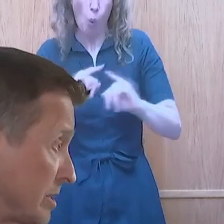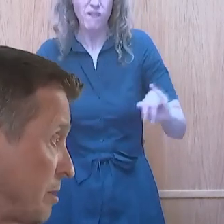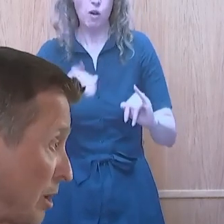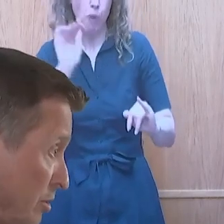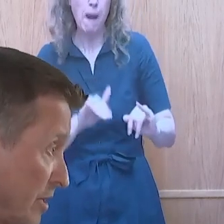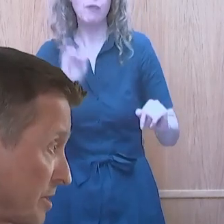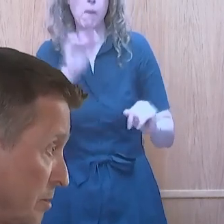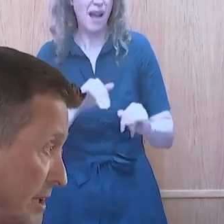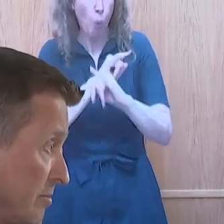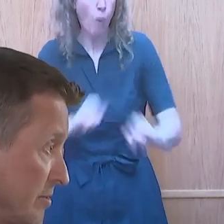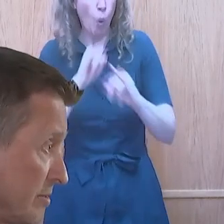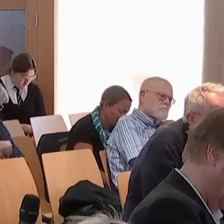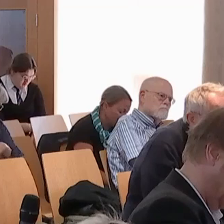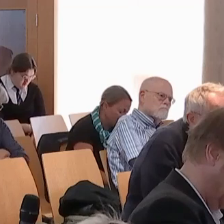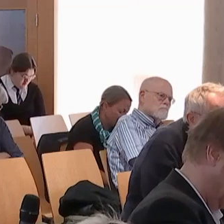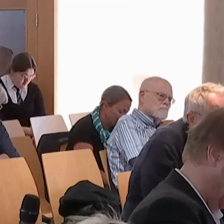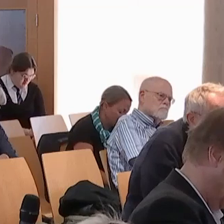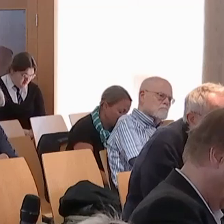them all the time how awful it's going to be.